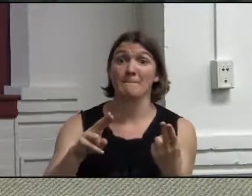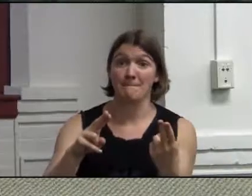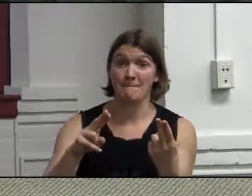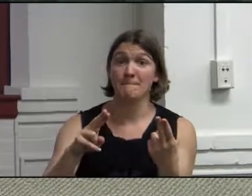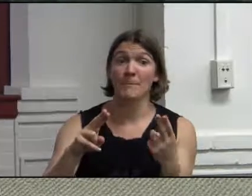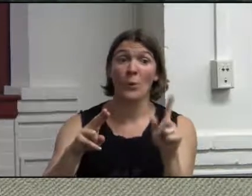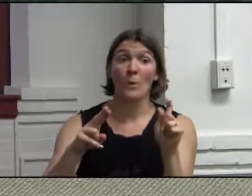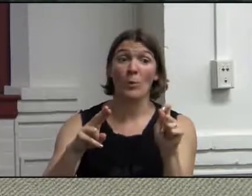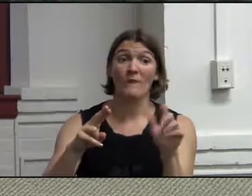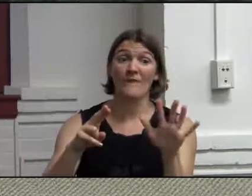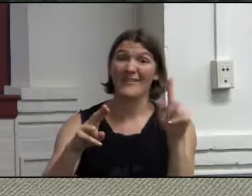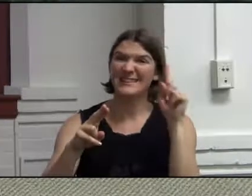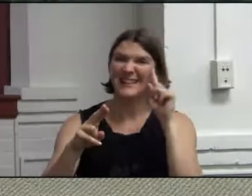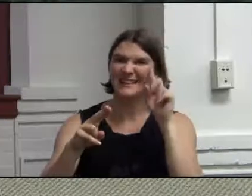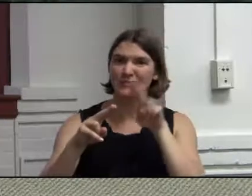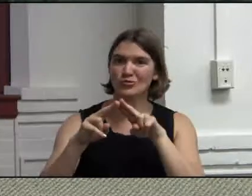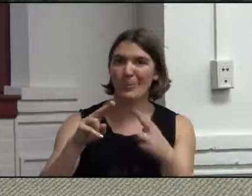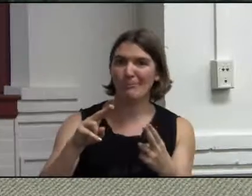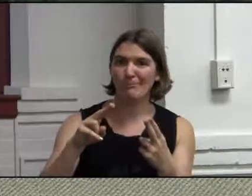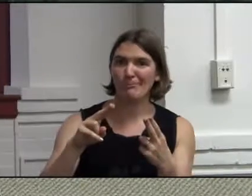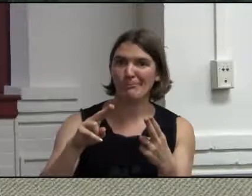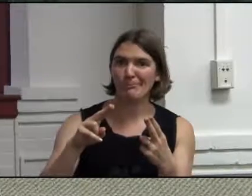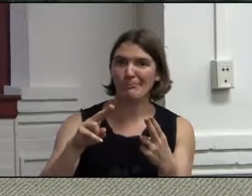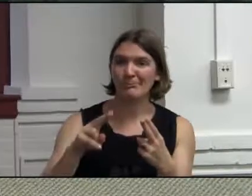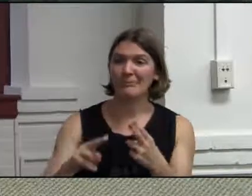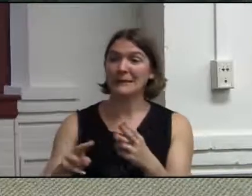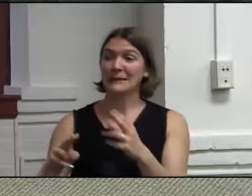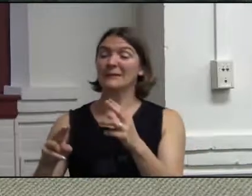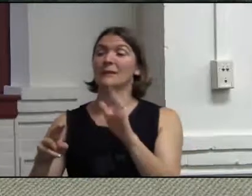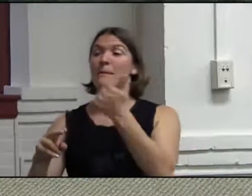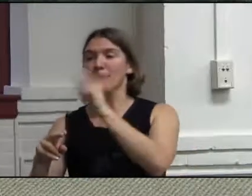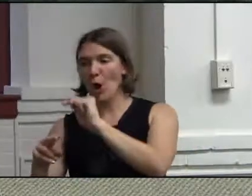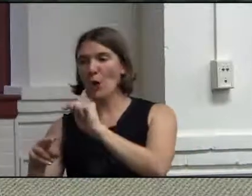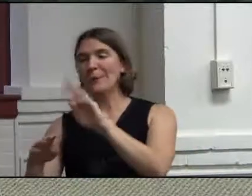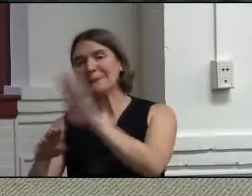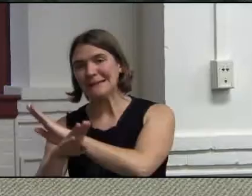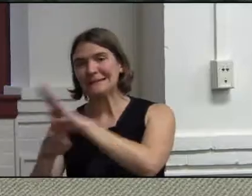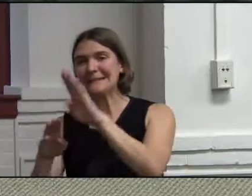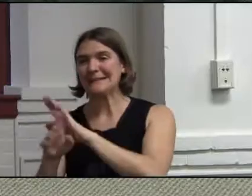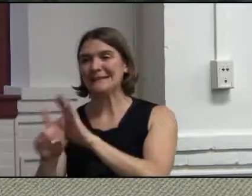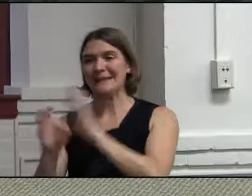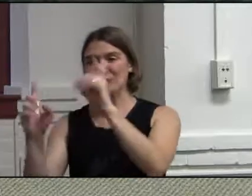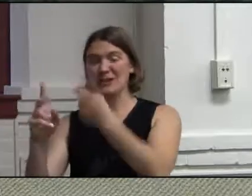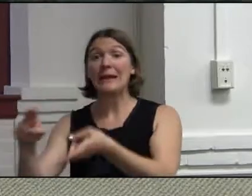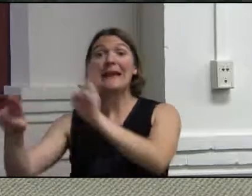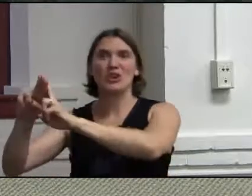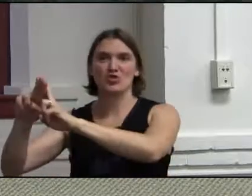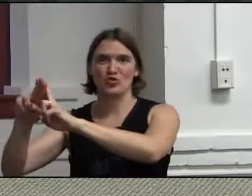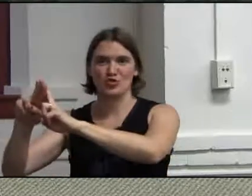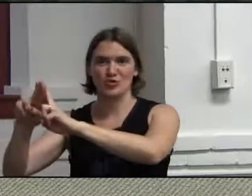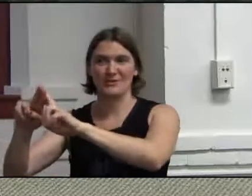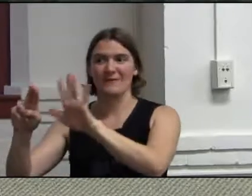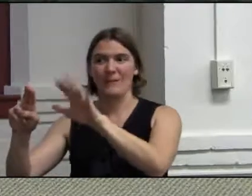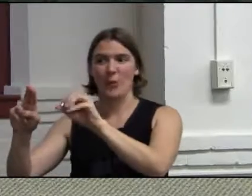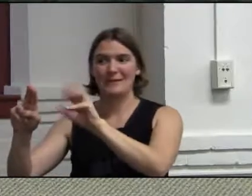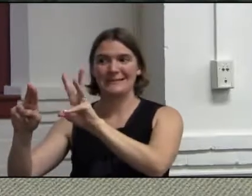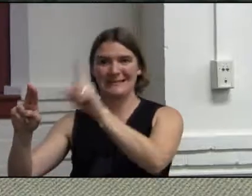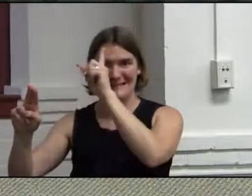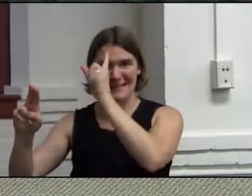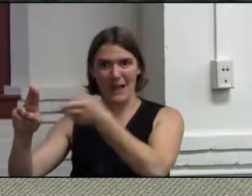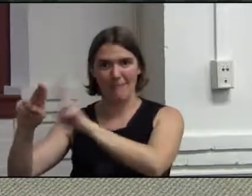by 1.5 cents, and the non-residential education rate is increasing by 5.6